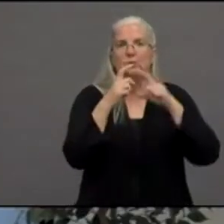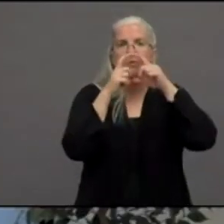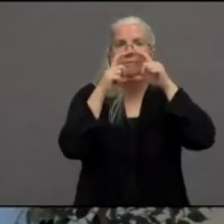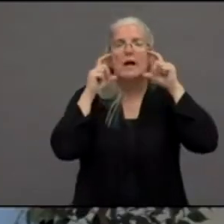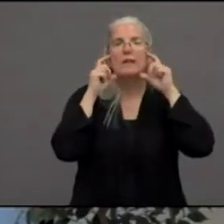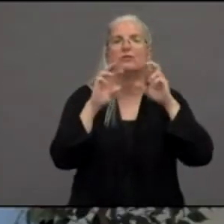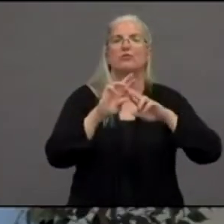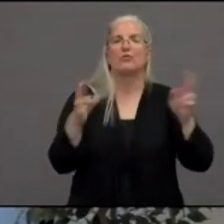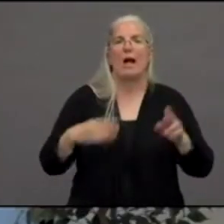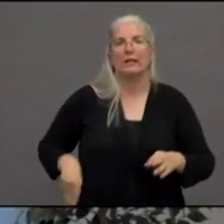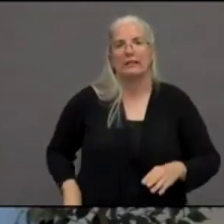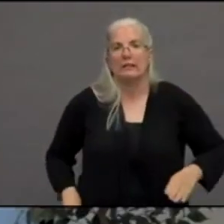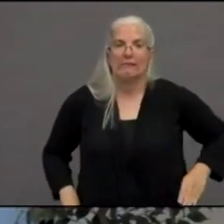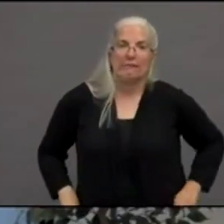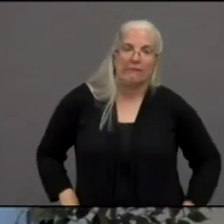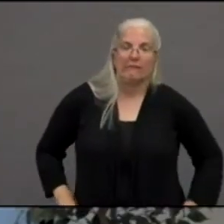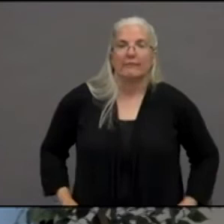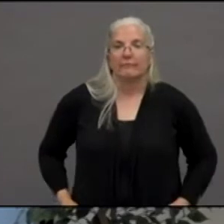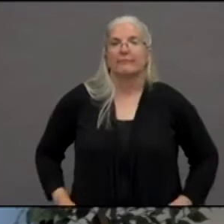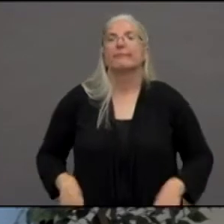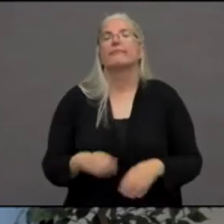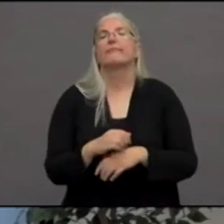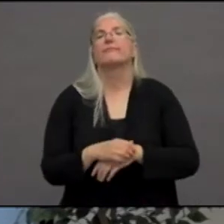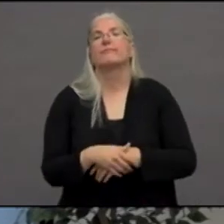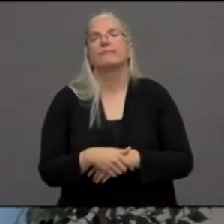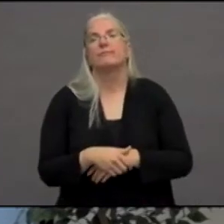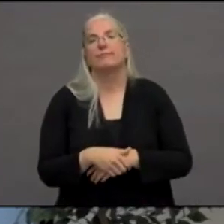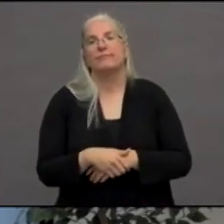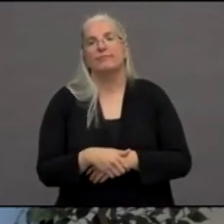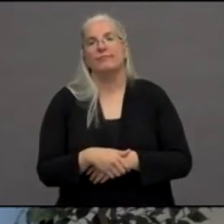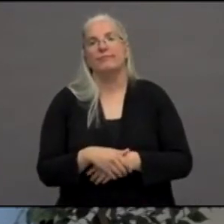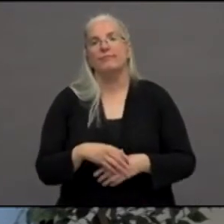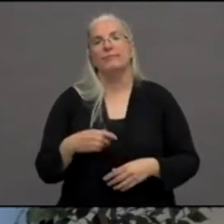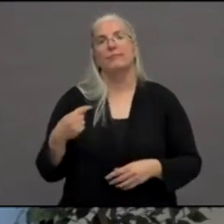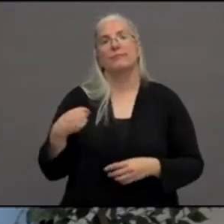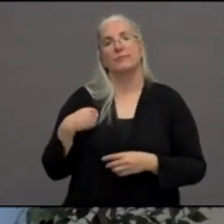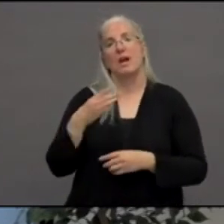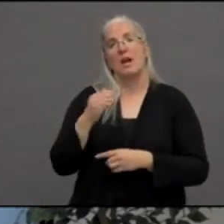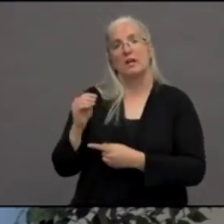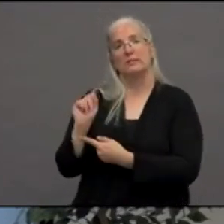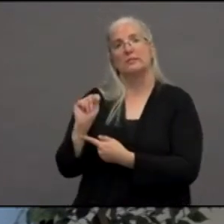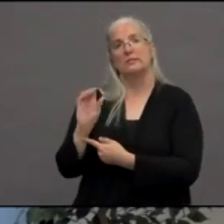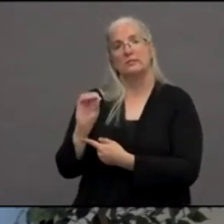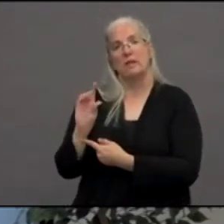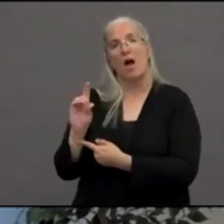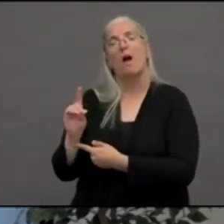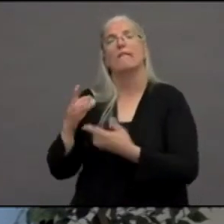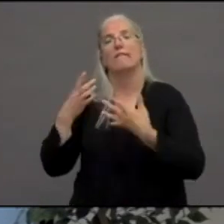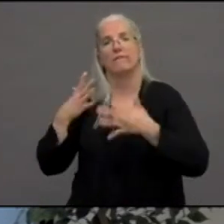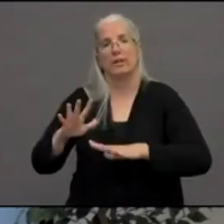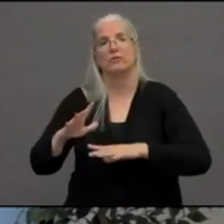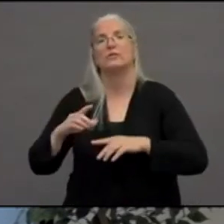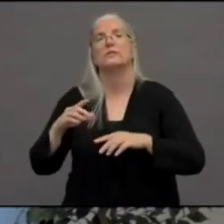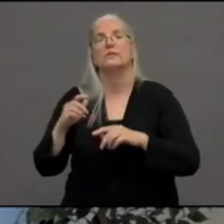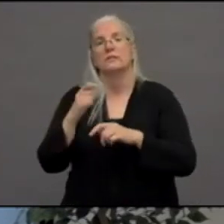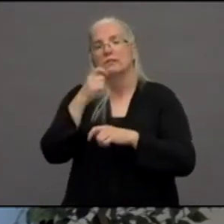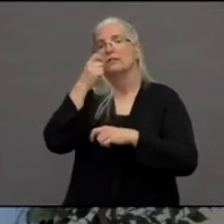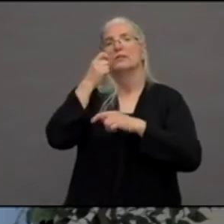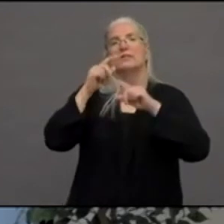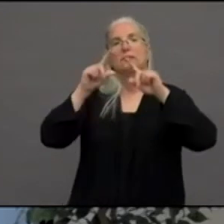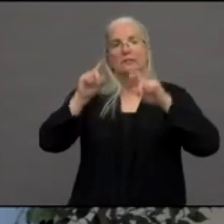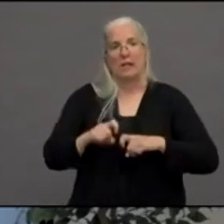that Todd and I tested on, was the 14th? About 4 days ago.